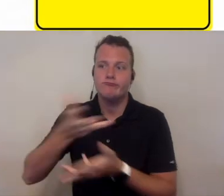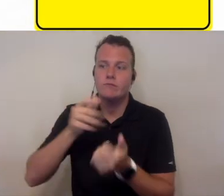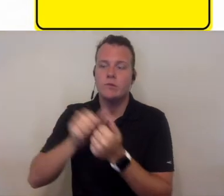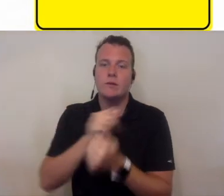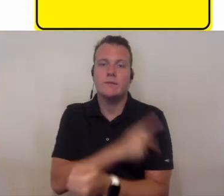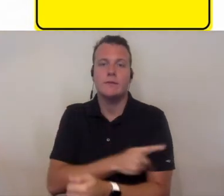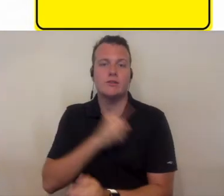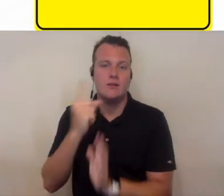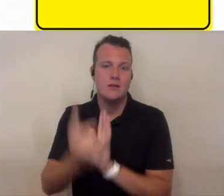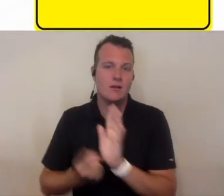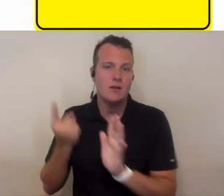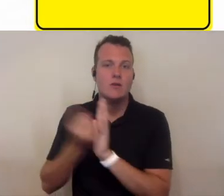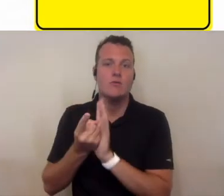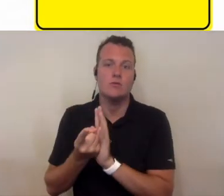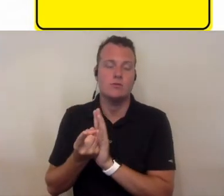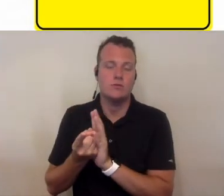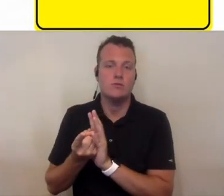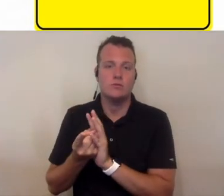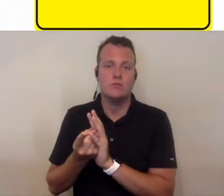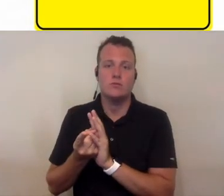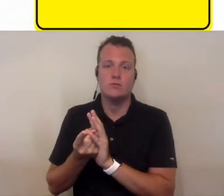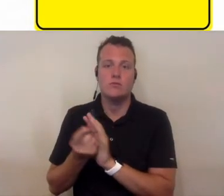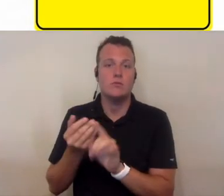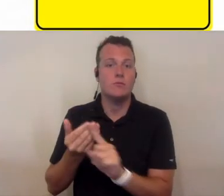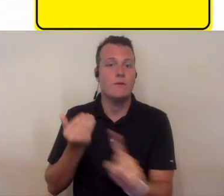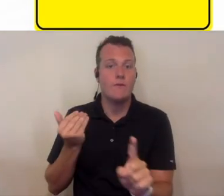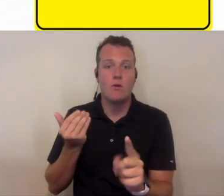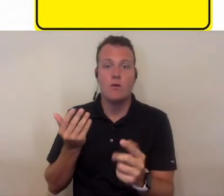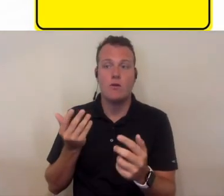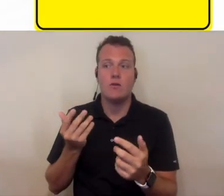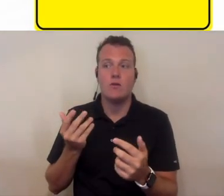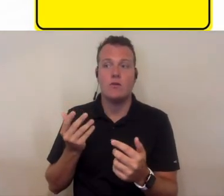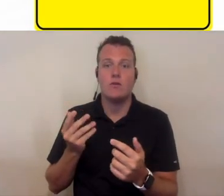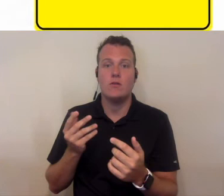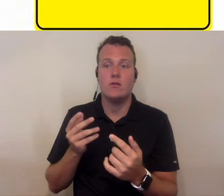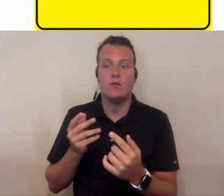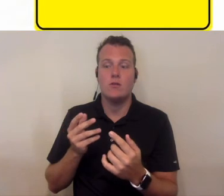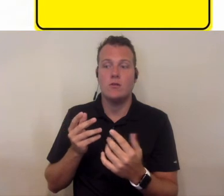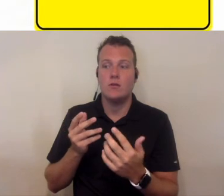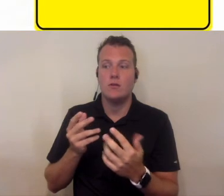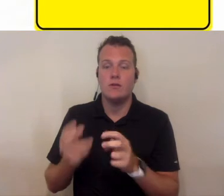not uncommon to spend an hour with the patient getting their case history